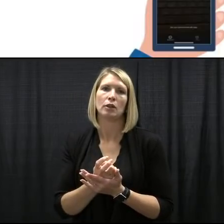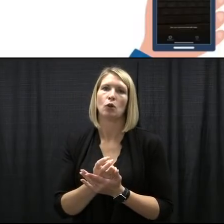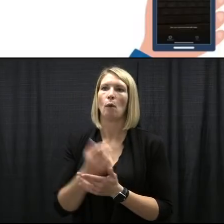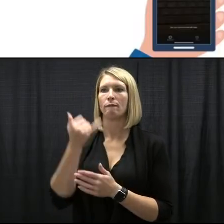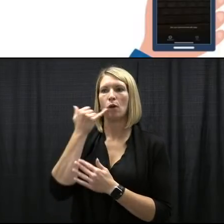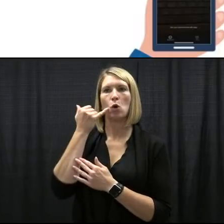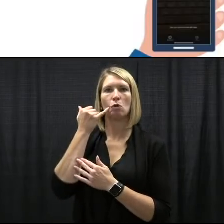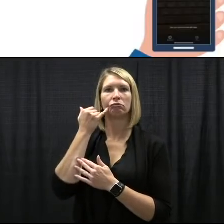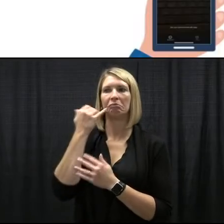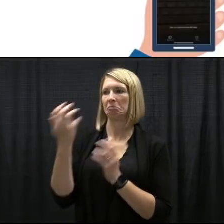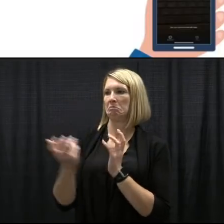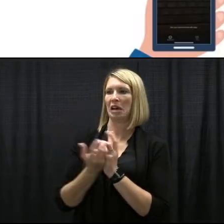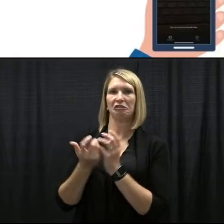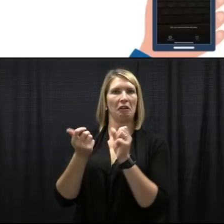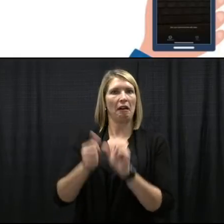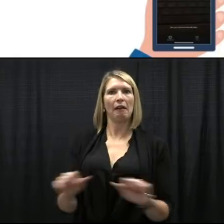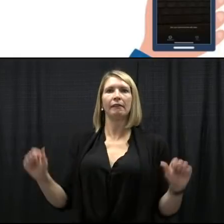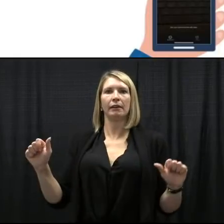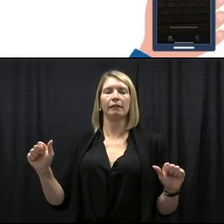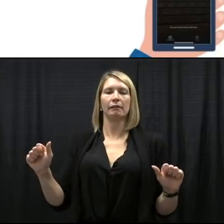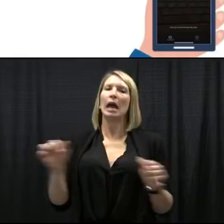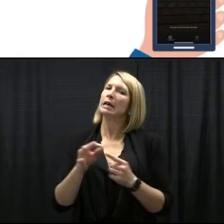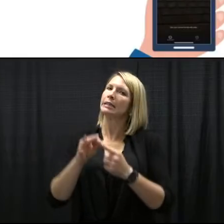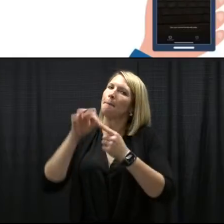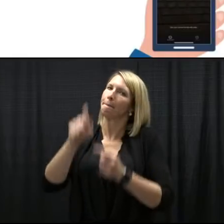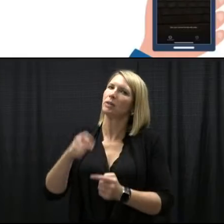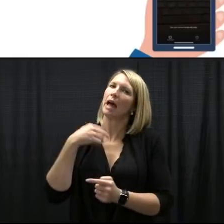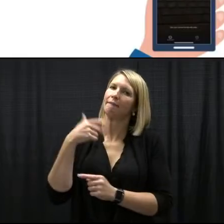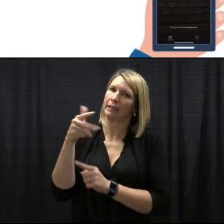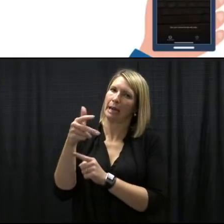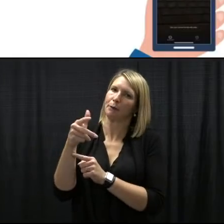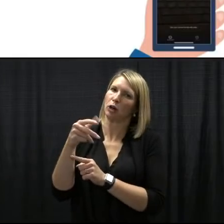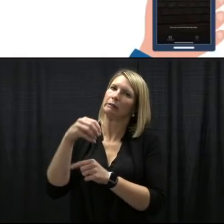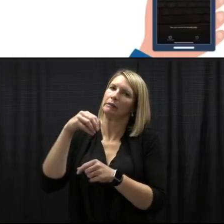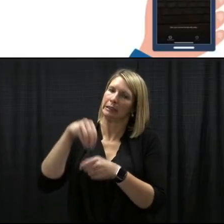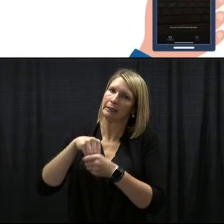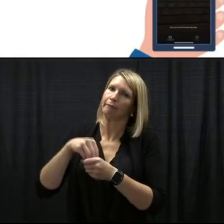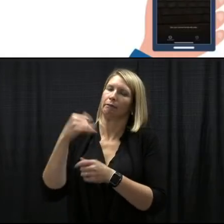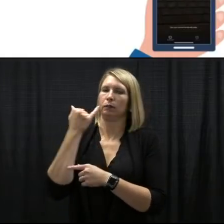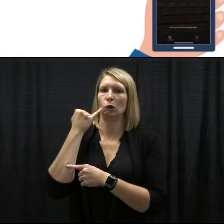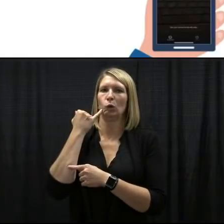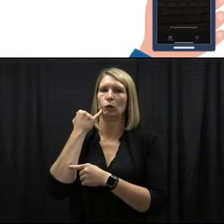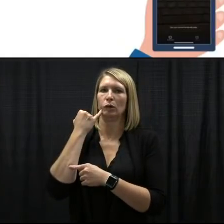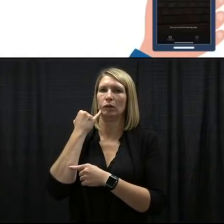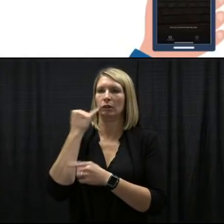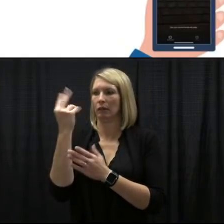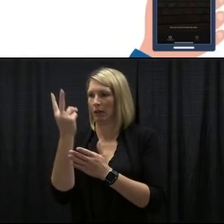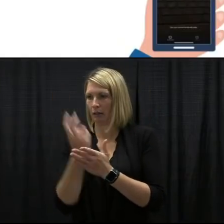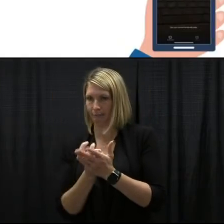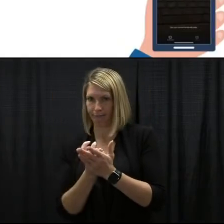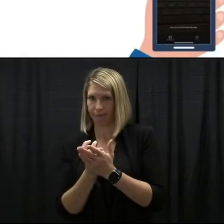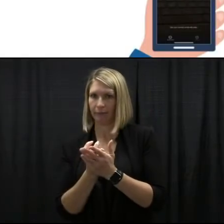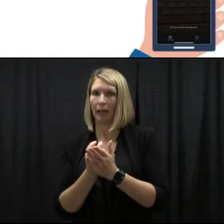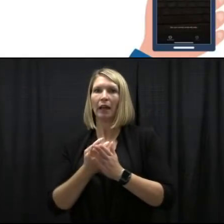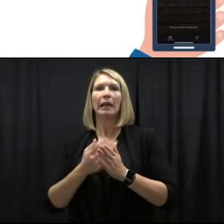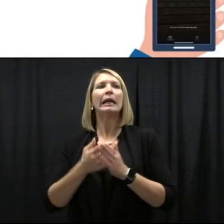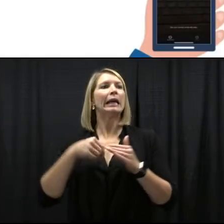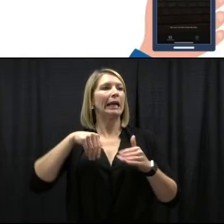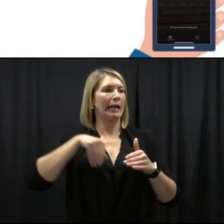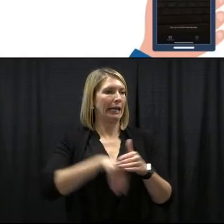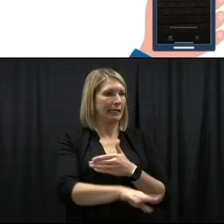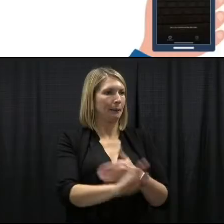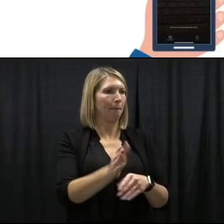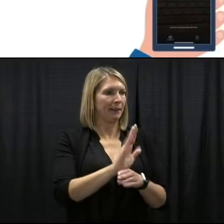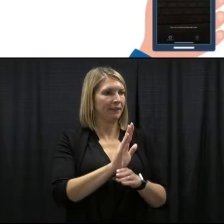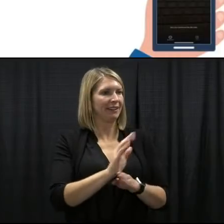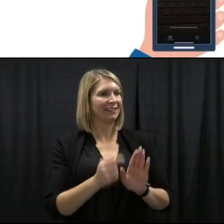so QR codes will be scanned using this verifier app, and once scanned, that app indicates whether conditions have been met for